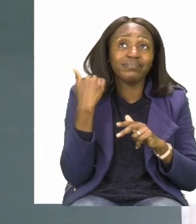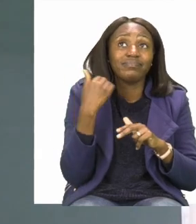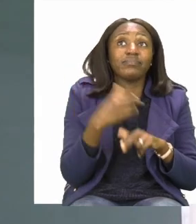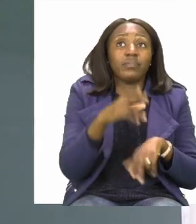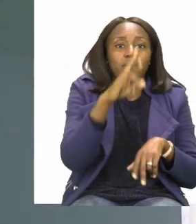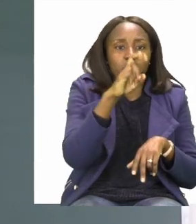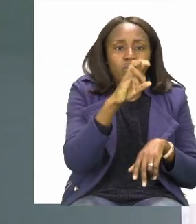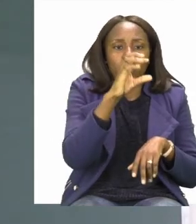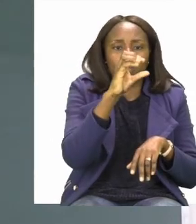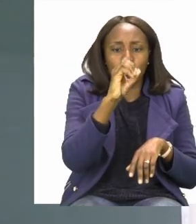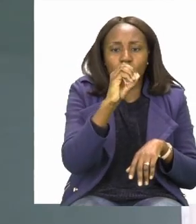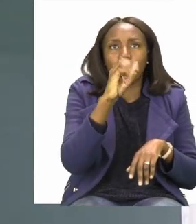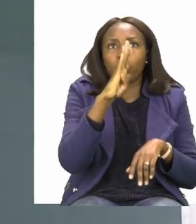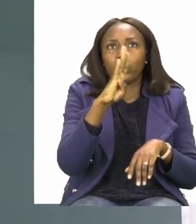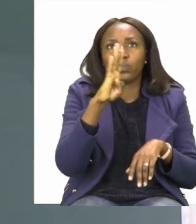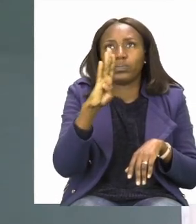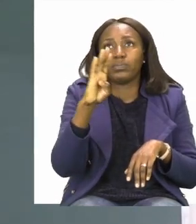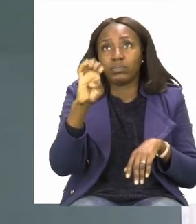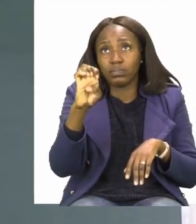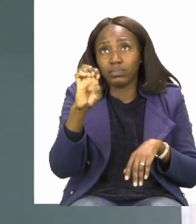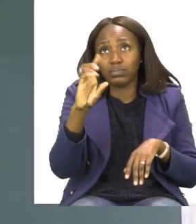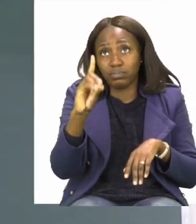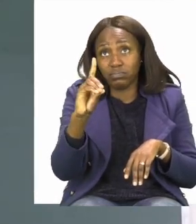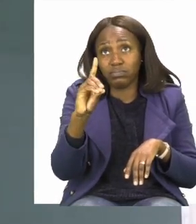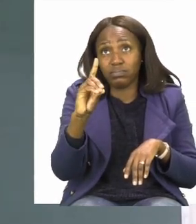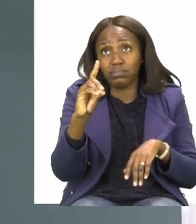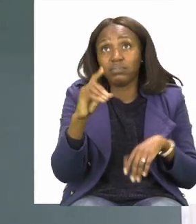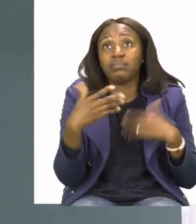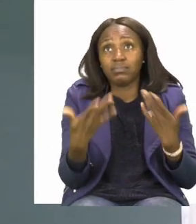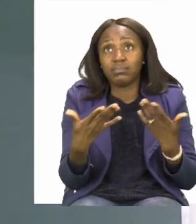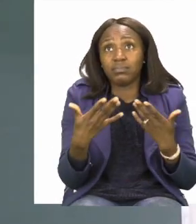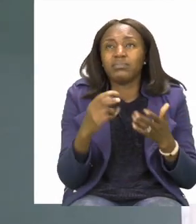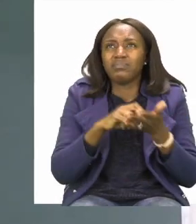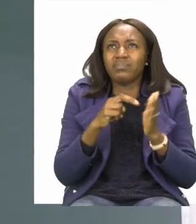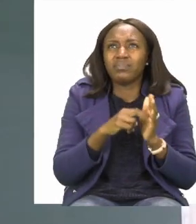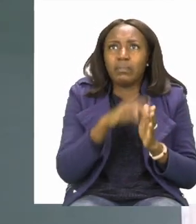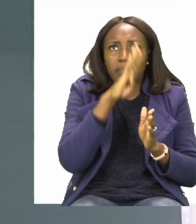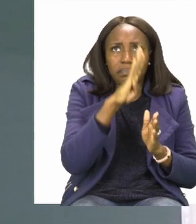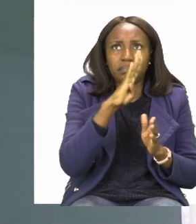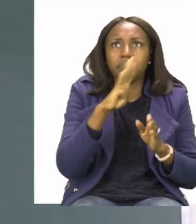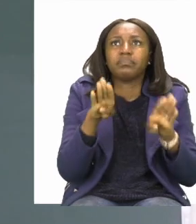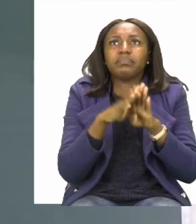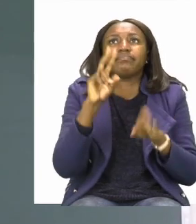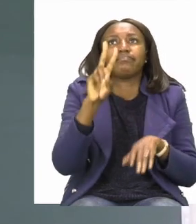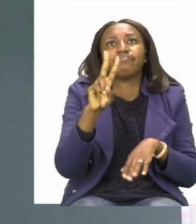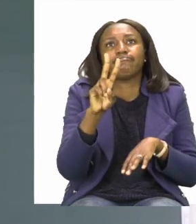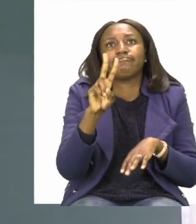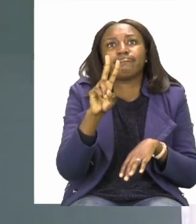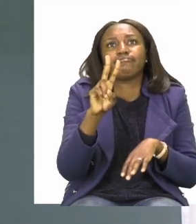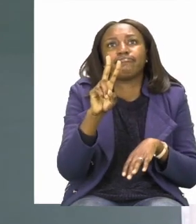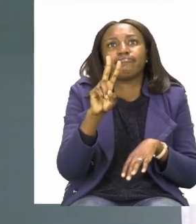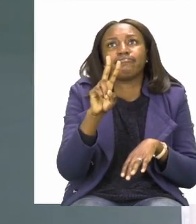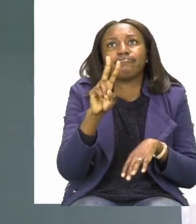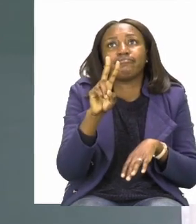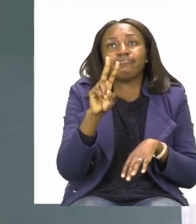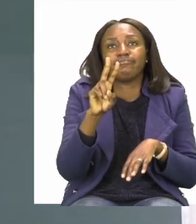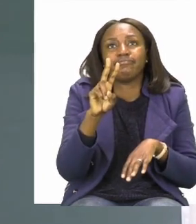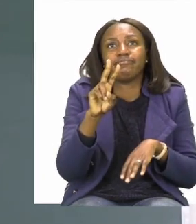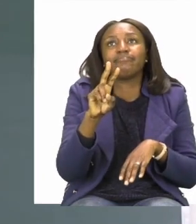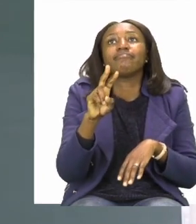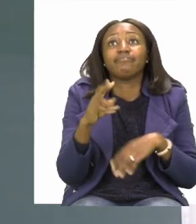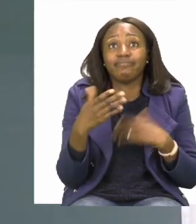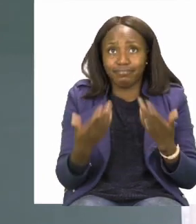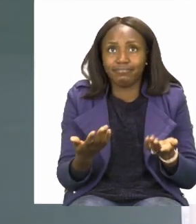given was the word rob. So in order for us to make it correct, we had to add